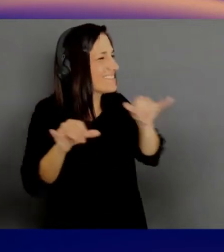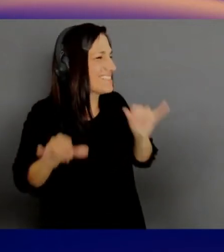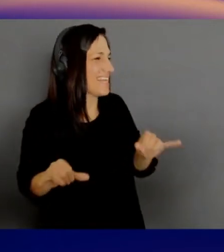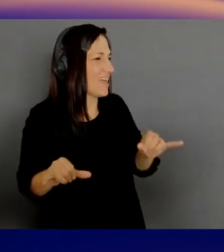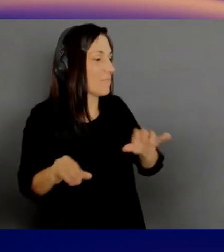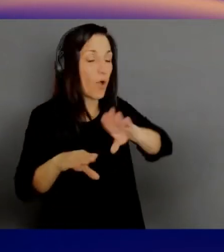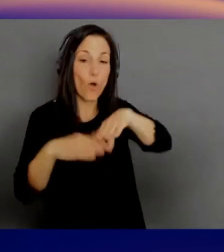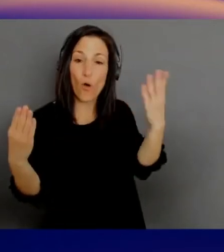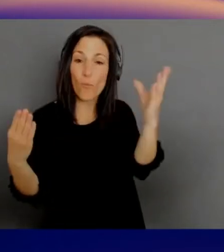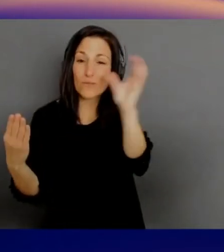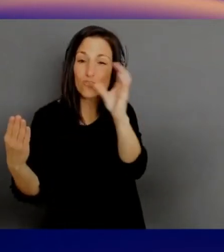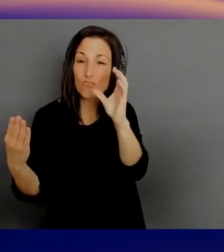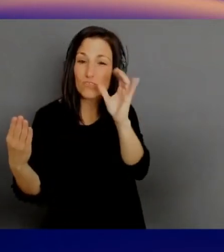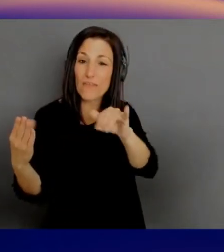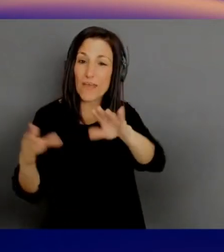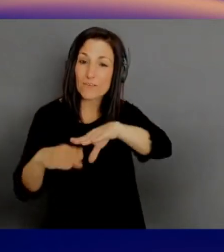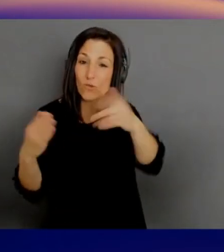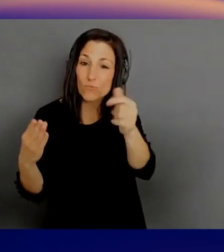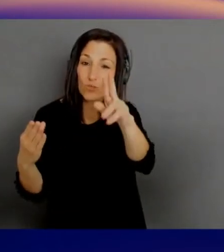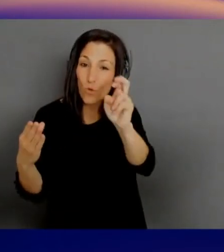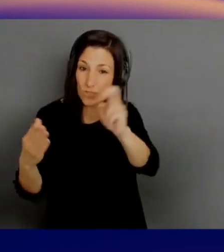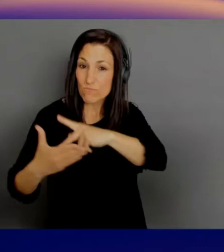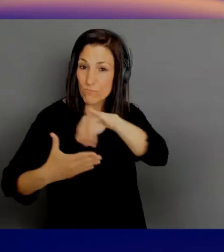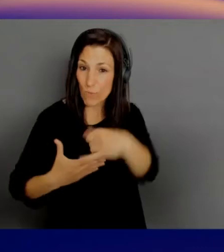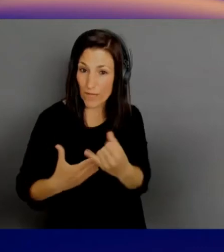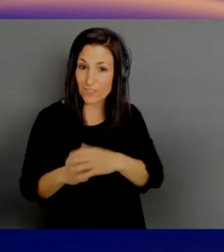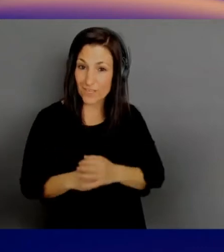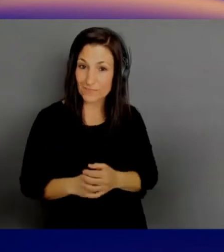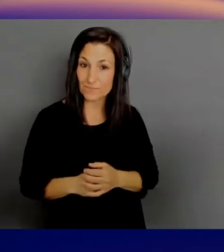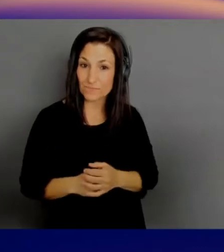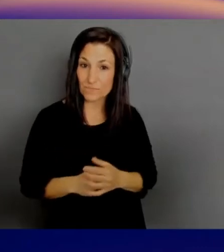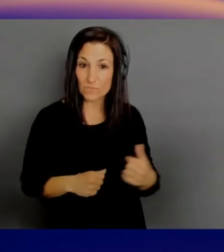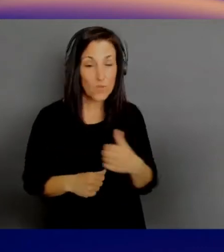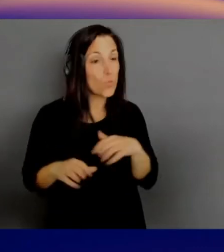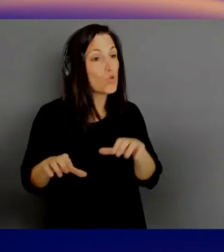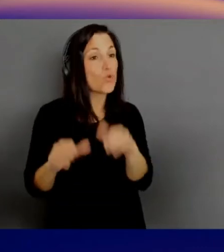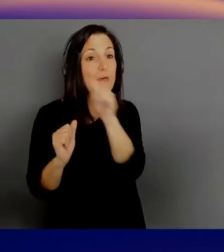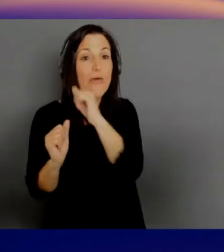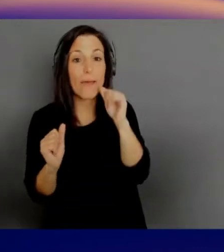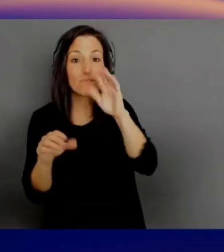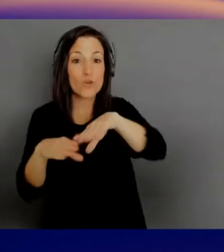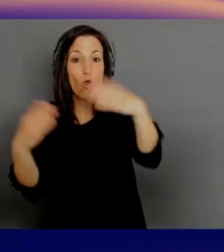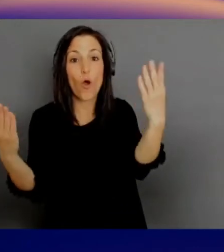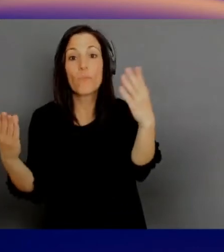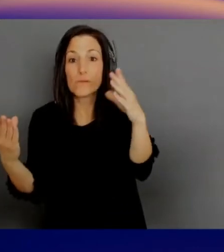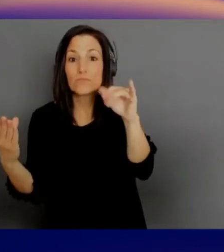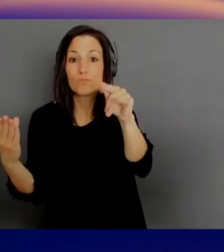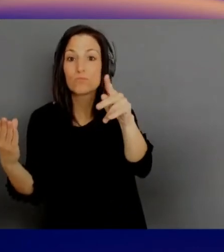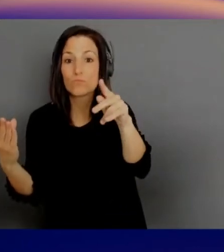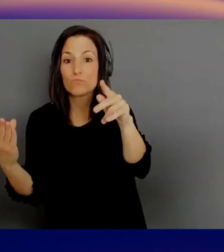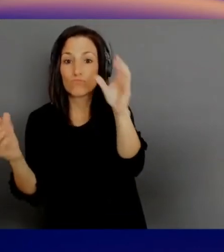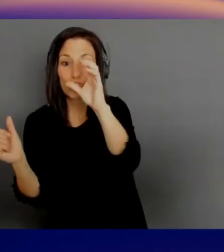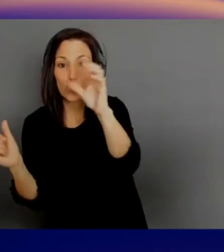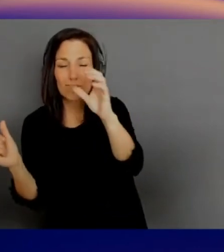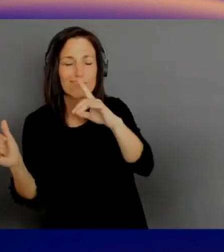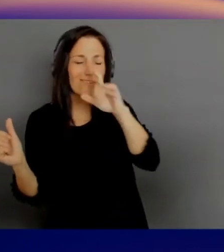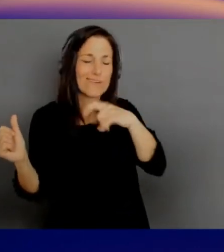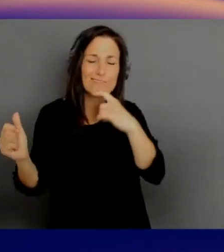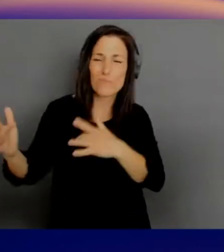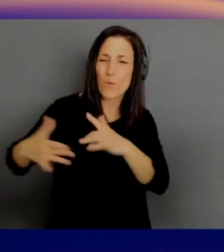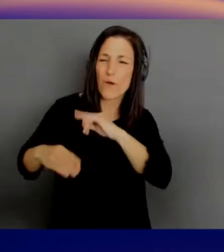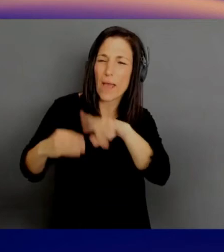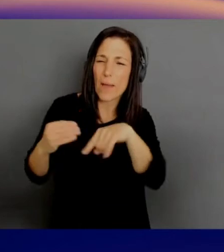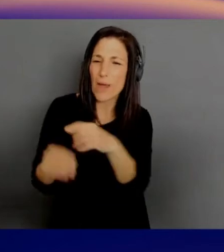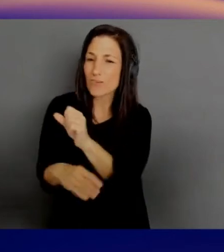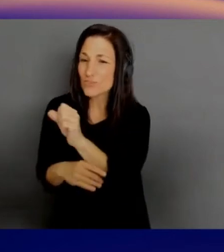a open source project. Right. What we do with Amazon OpenSearch is a managed service, right? You don't need to Yeah. worry about software, hardware. You just focus on